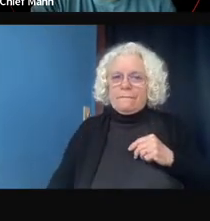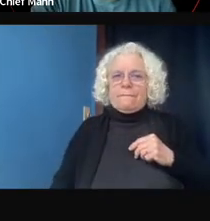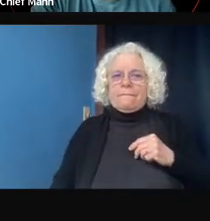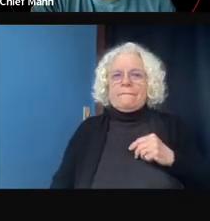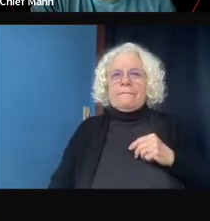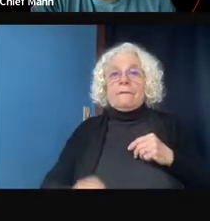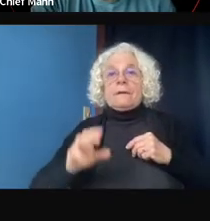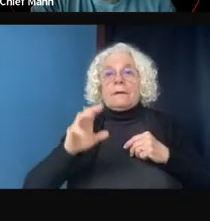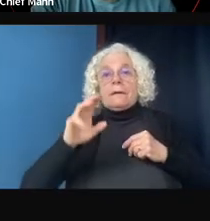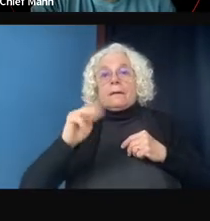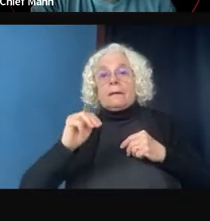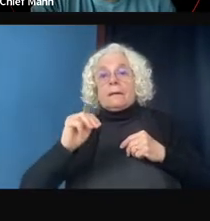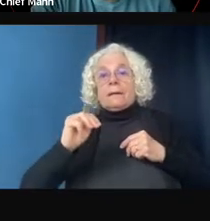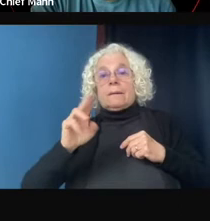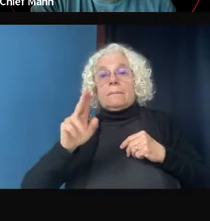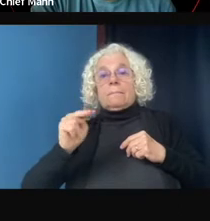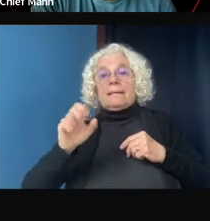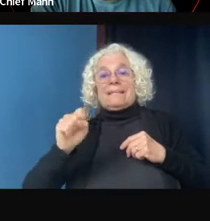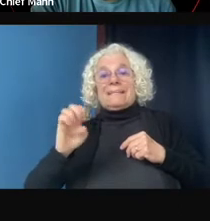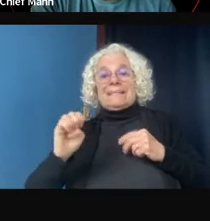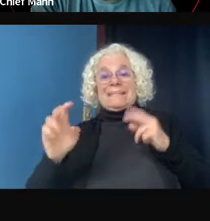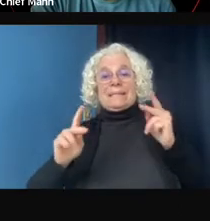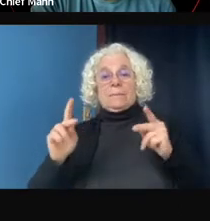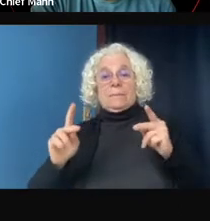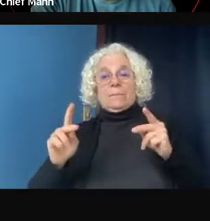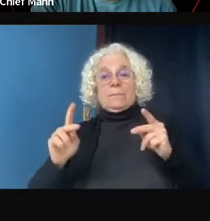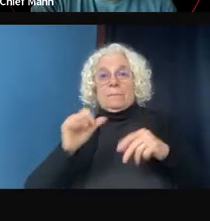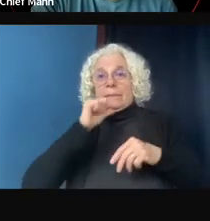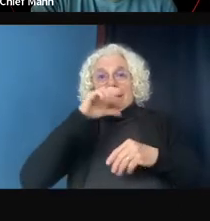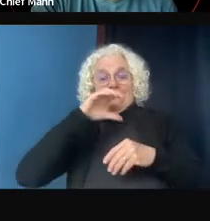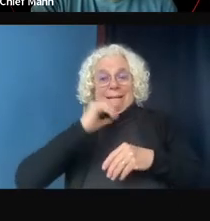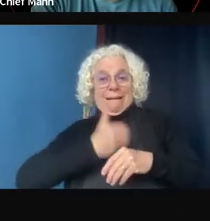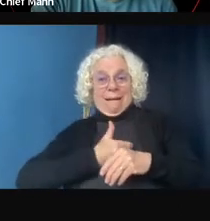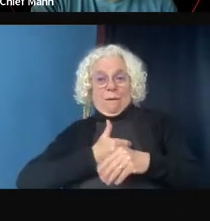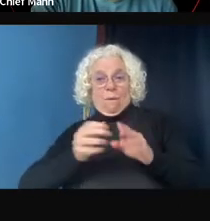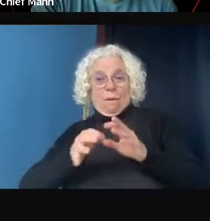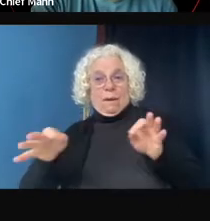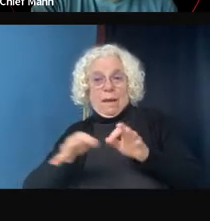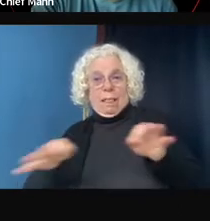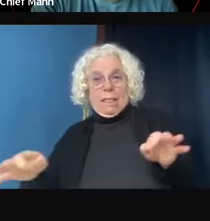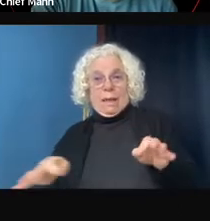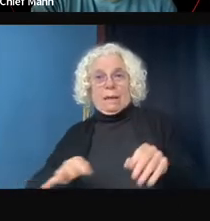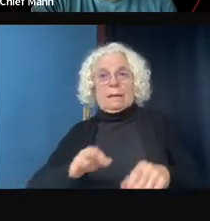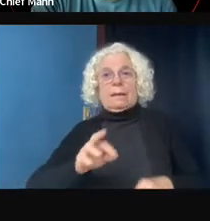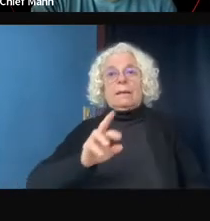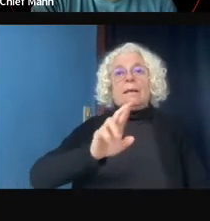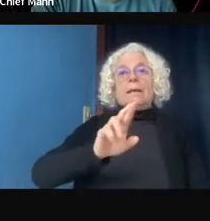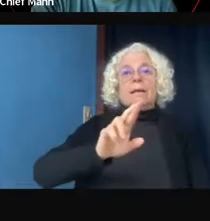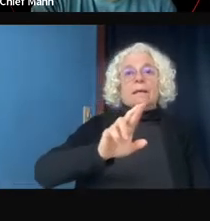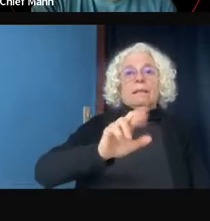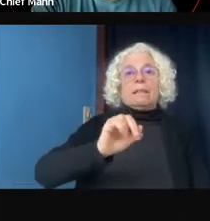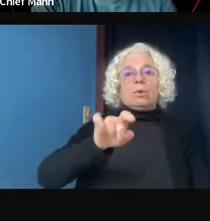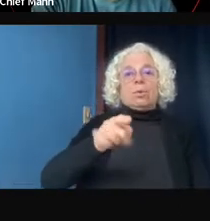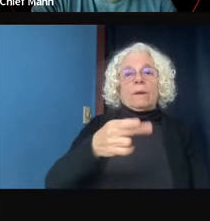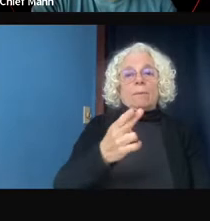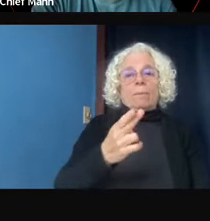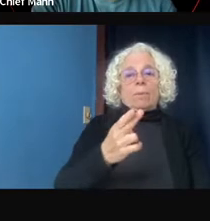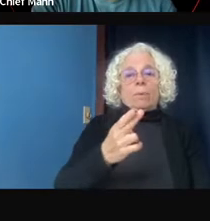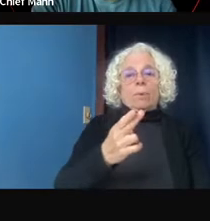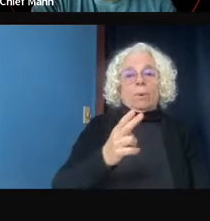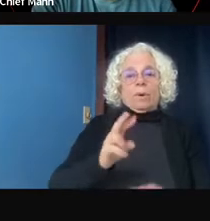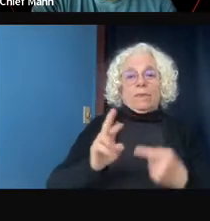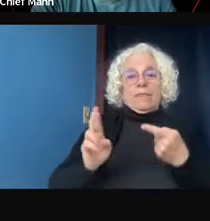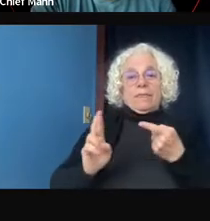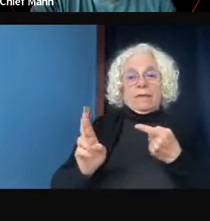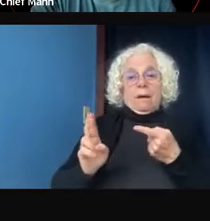Munsee people are not in R dialect, we are an L dialect. So Ramapo, the R, comes to us because